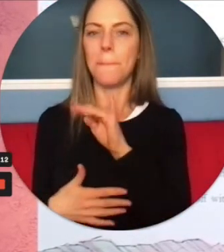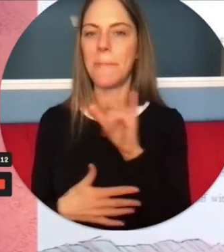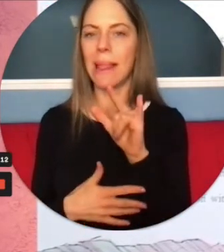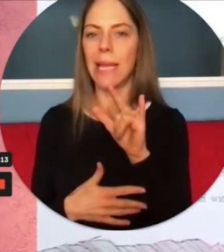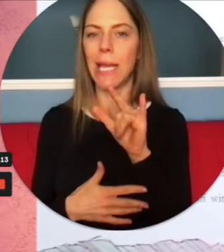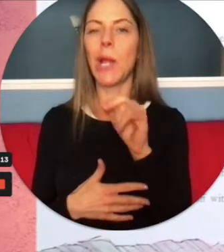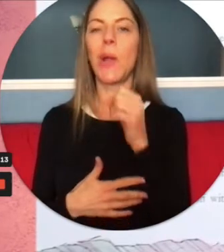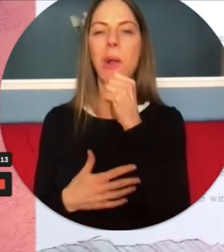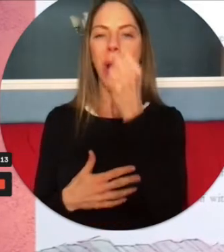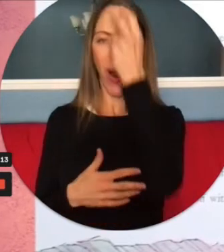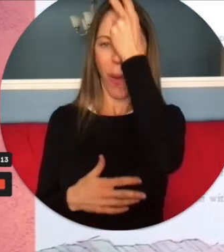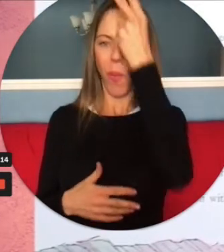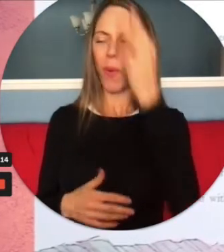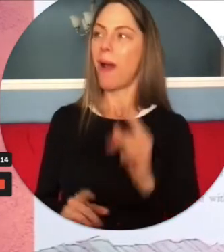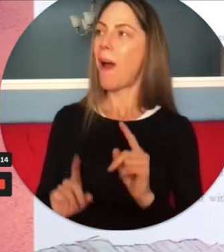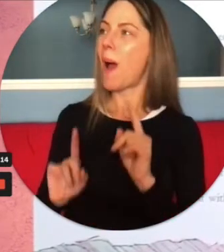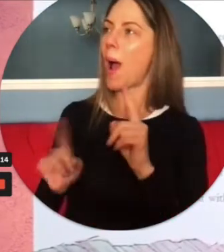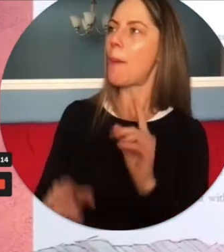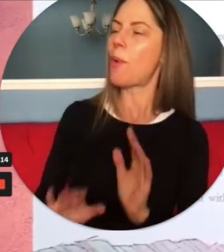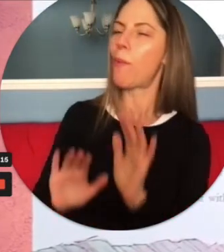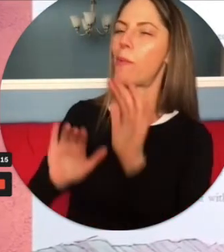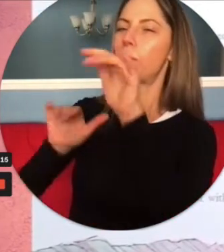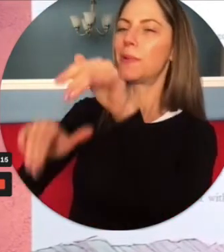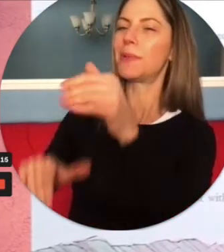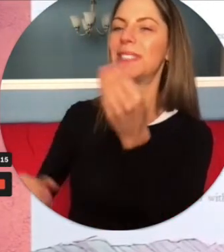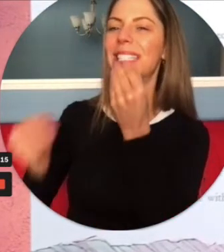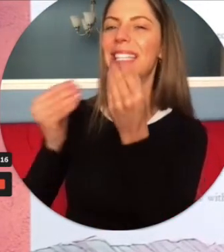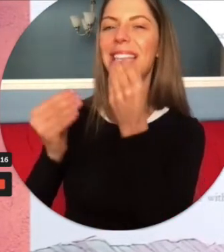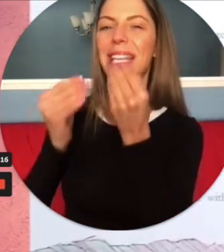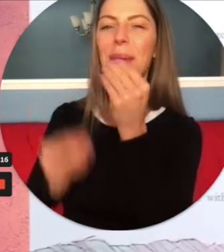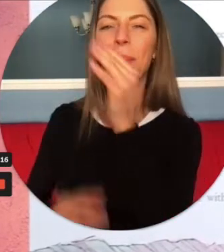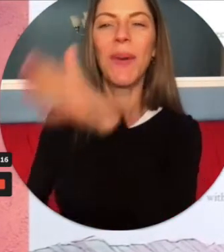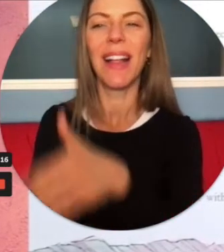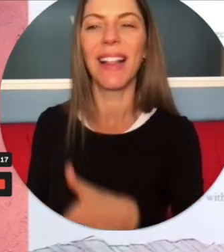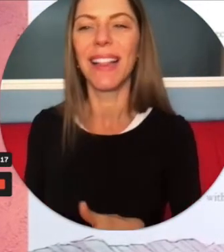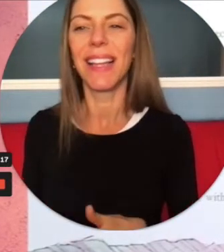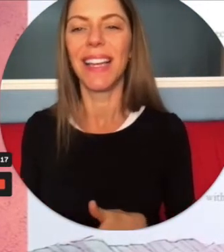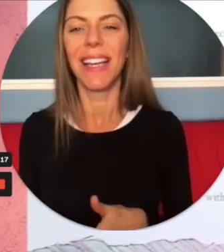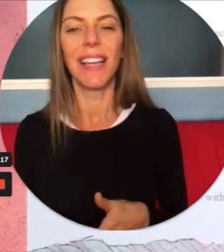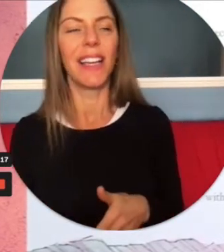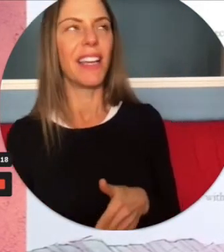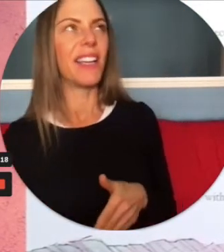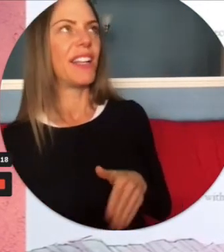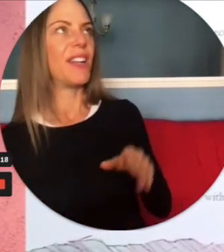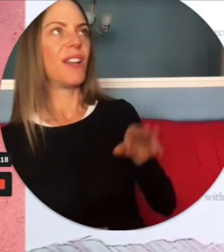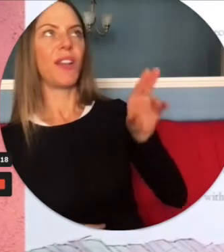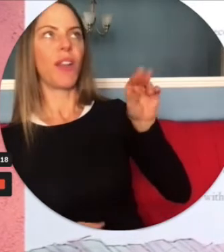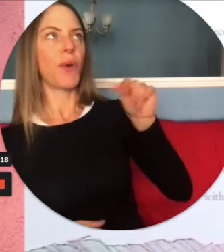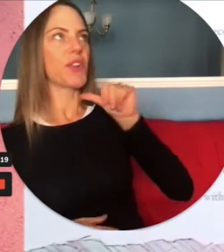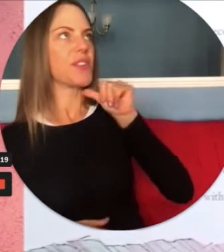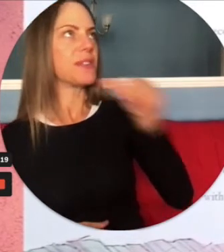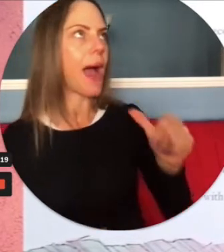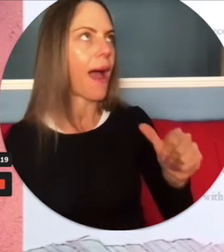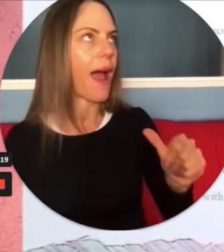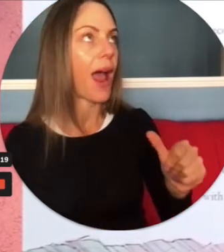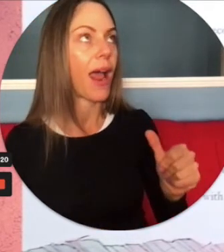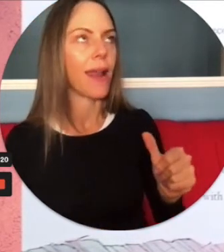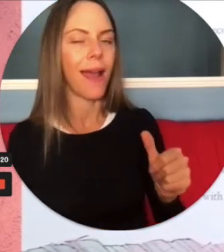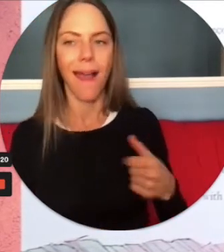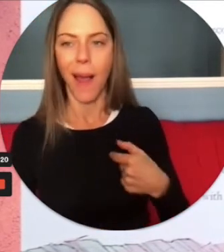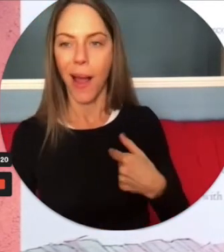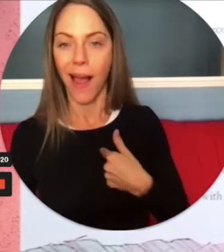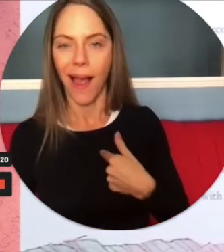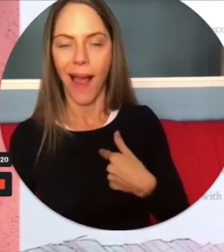no you're not said the troll for i'm coming to gobble you up oh please don't take